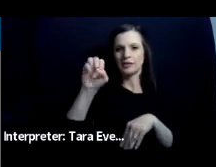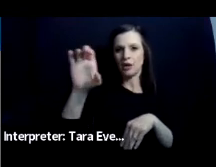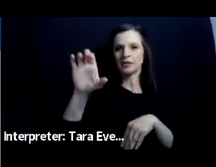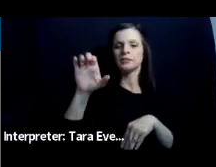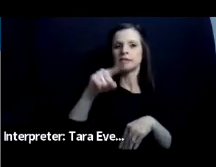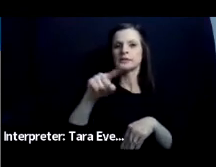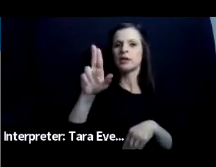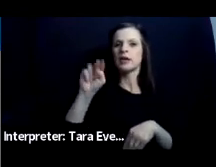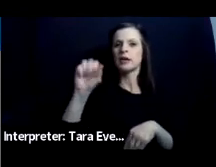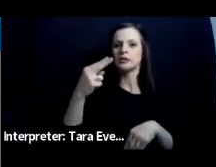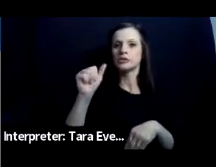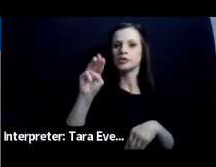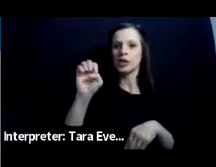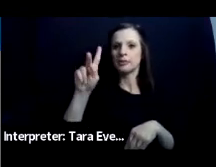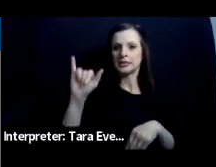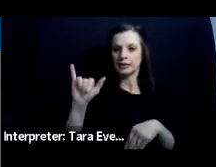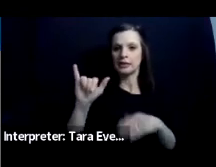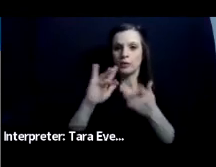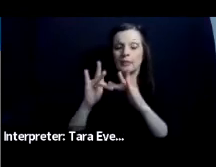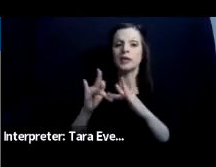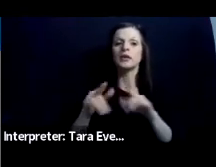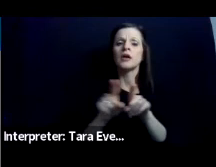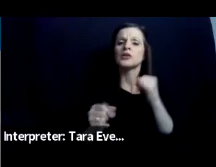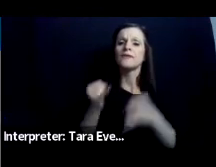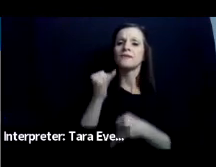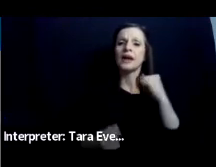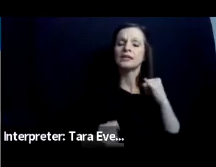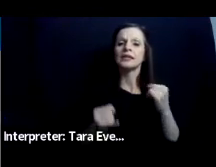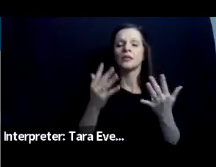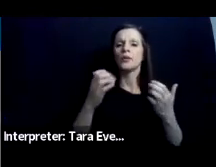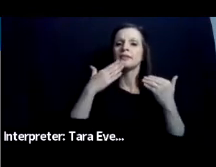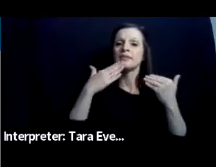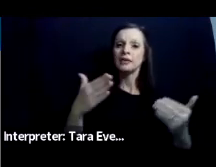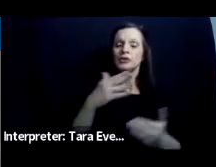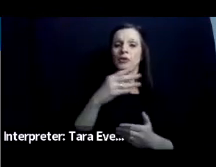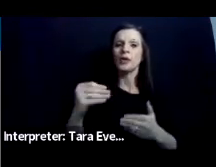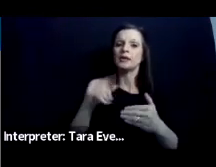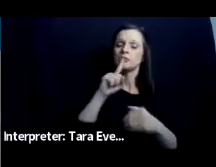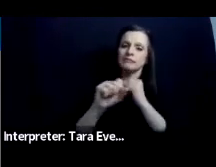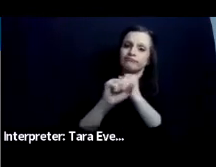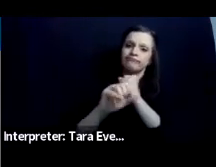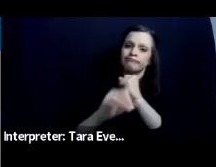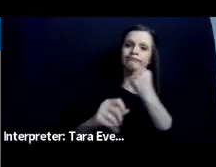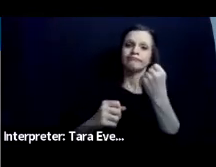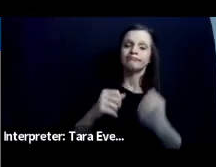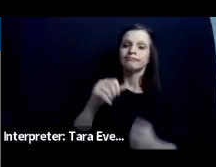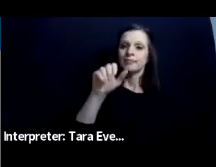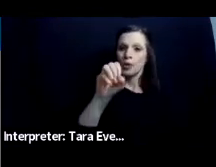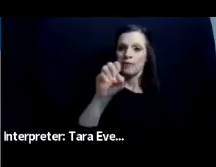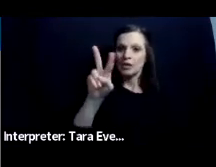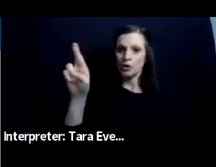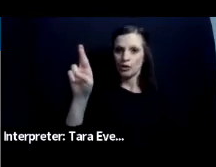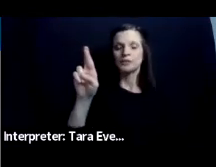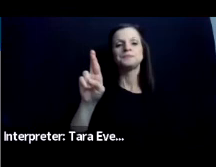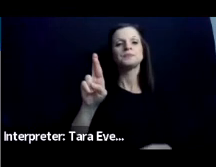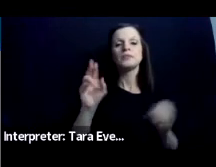Finally, I'd like to do another thank you and promote the Office of Vocational Rehabilitation. You can visit their website for